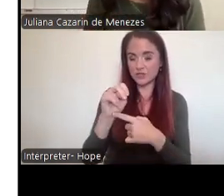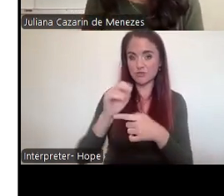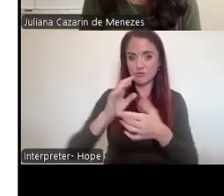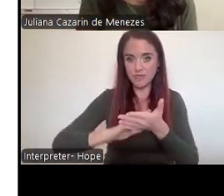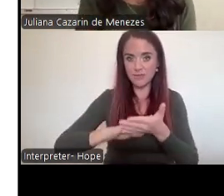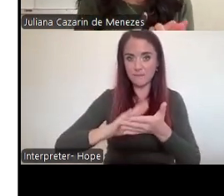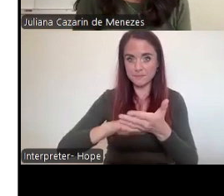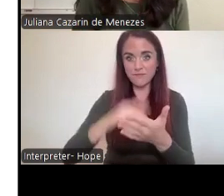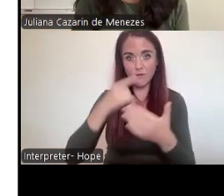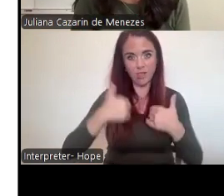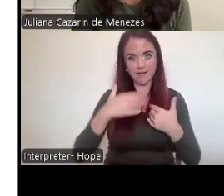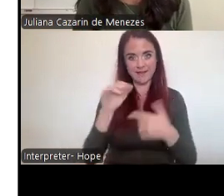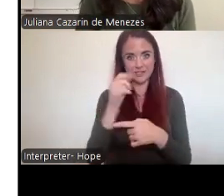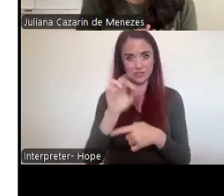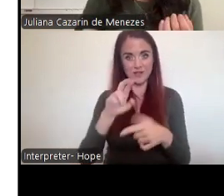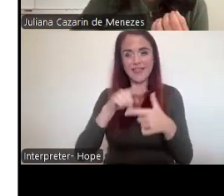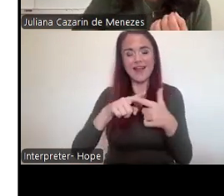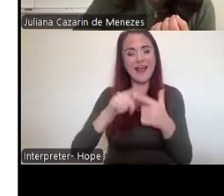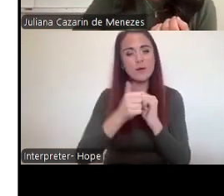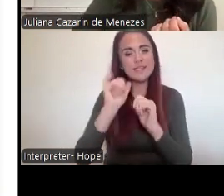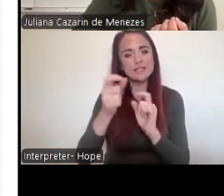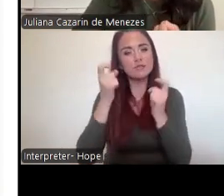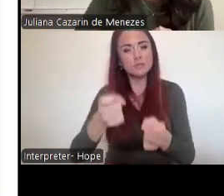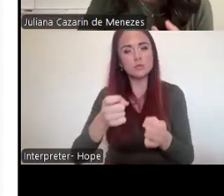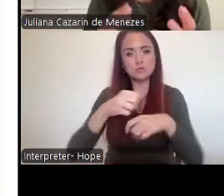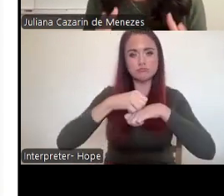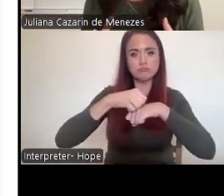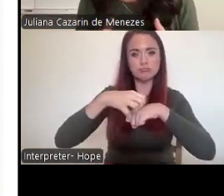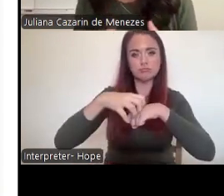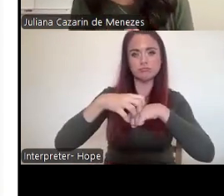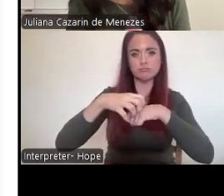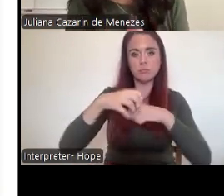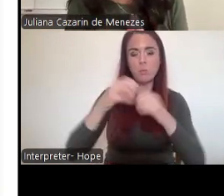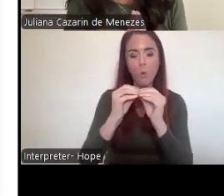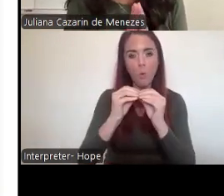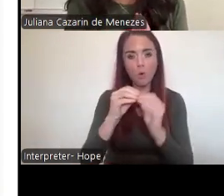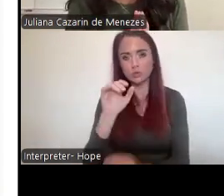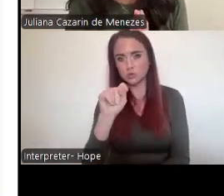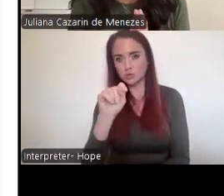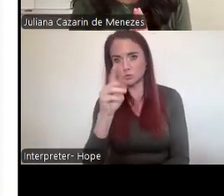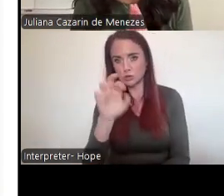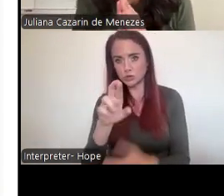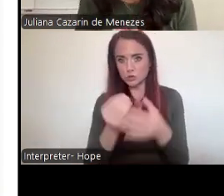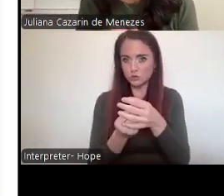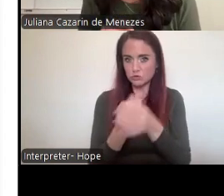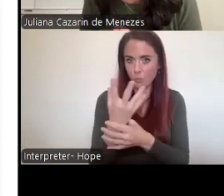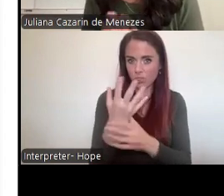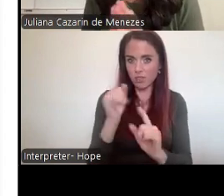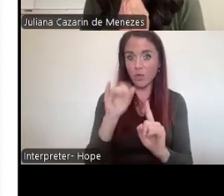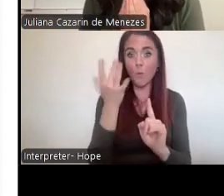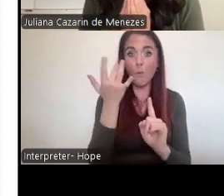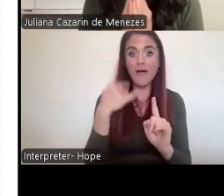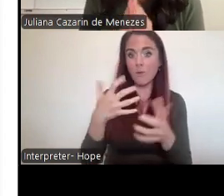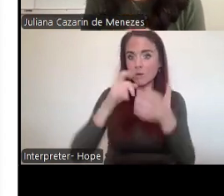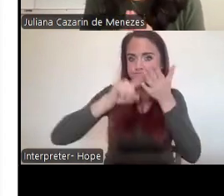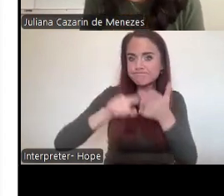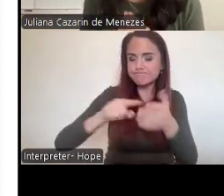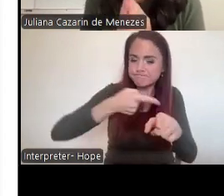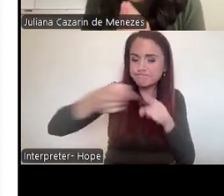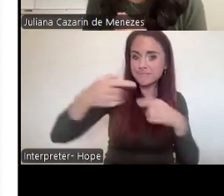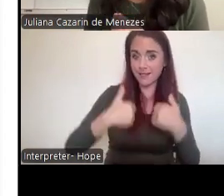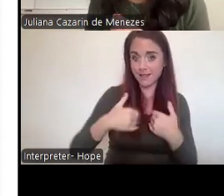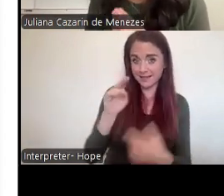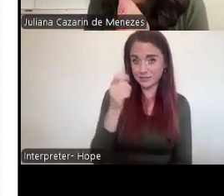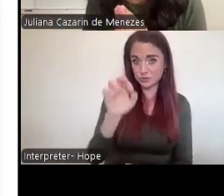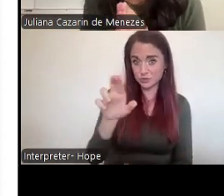this contribute to tumor growth? So why we want to study that in lung cancer specifically? So first,